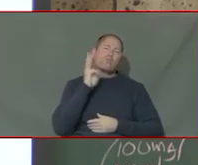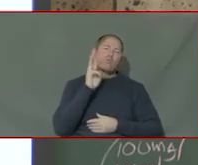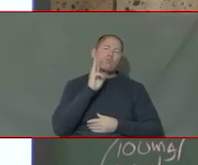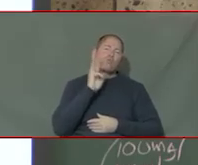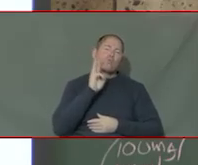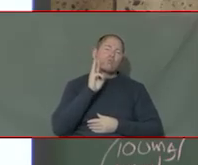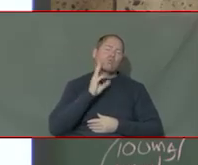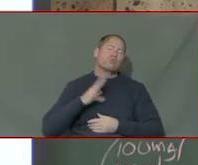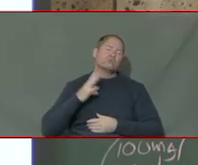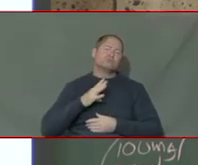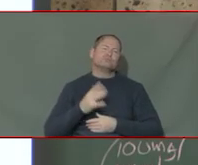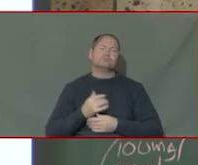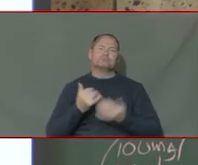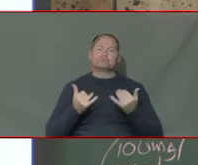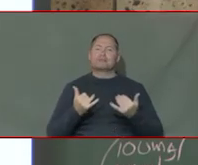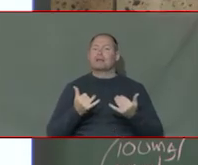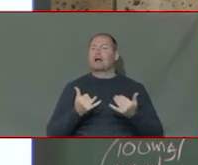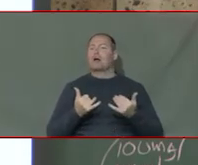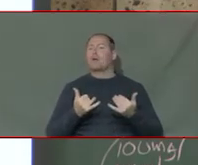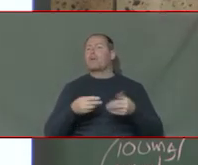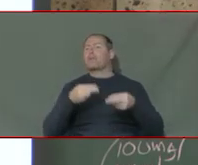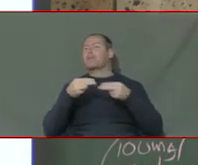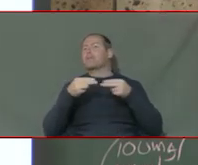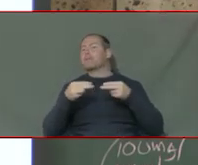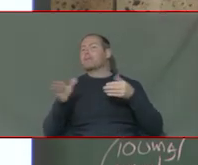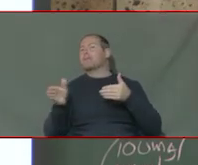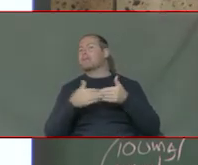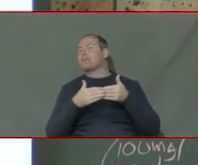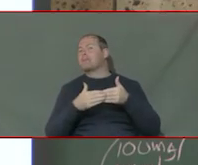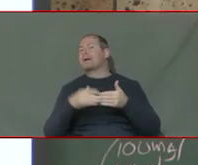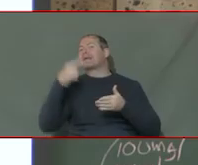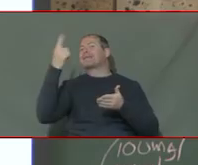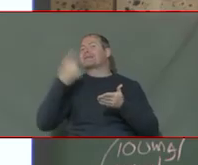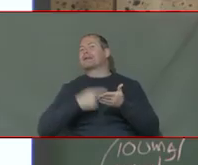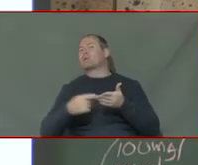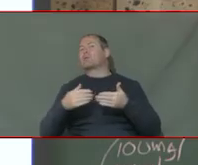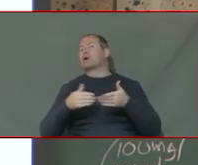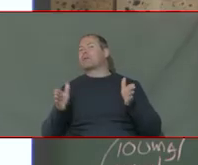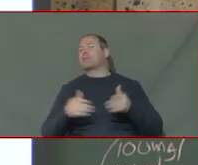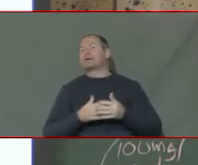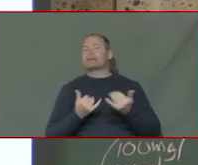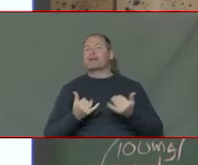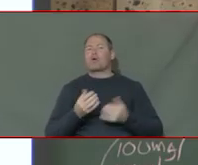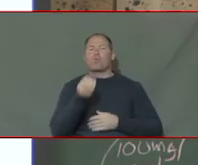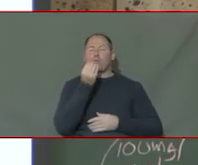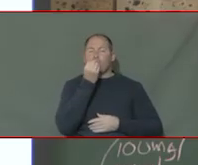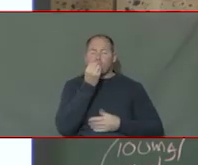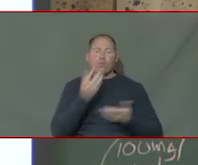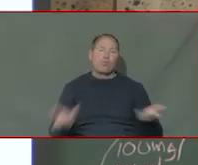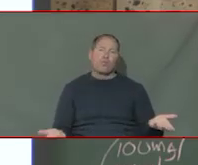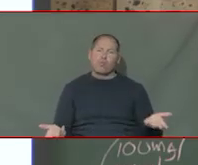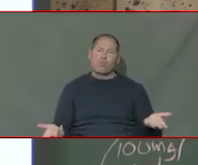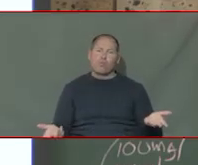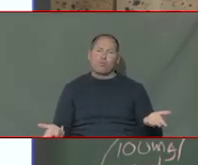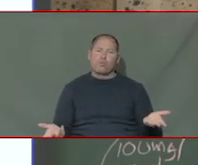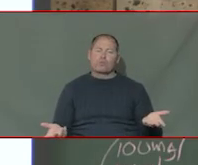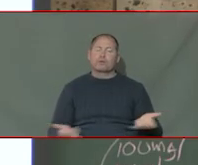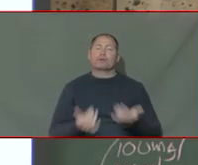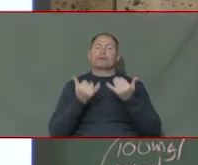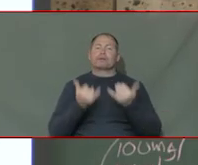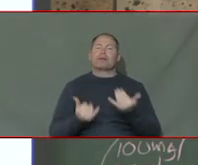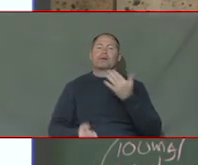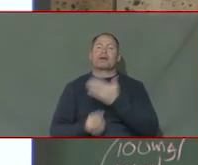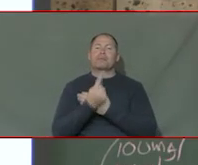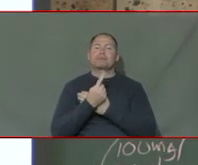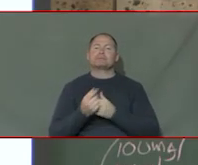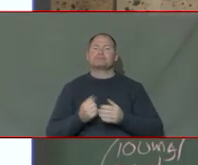they announced this morning that cafeteria will only be open next week. So you did not eat here. So